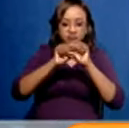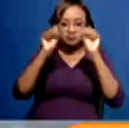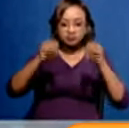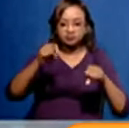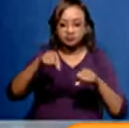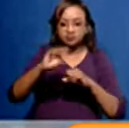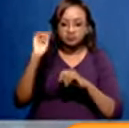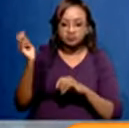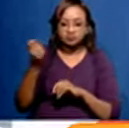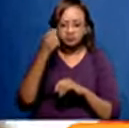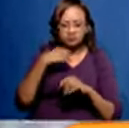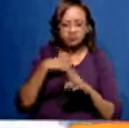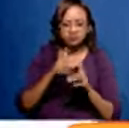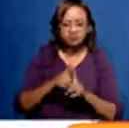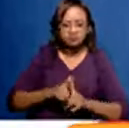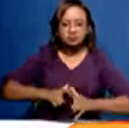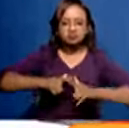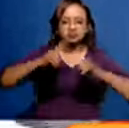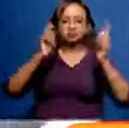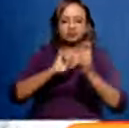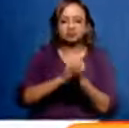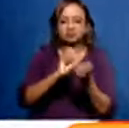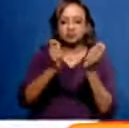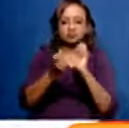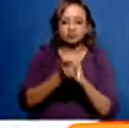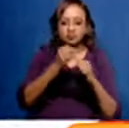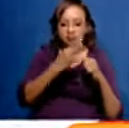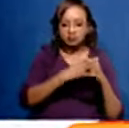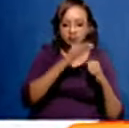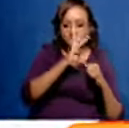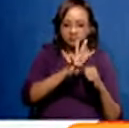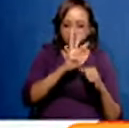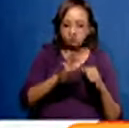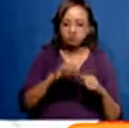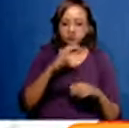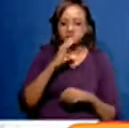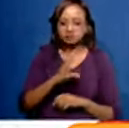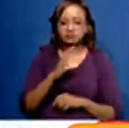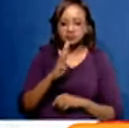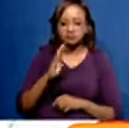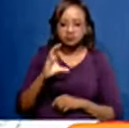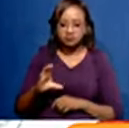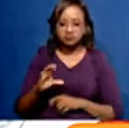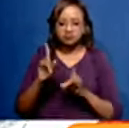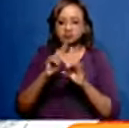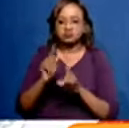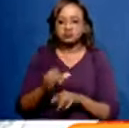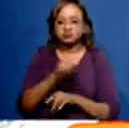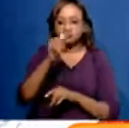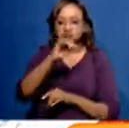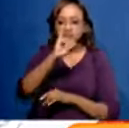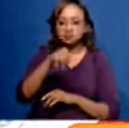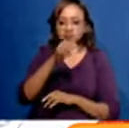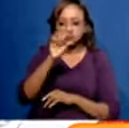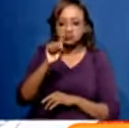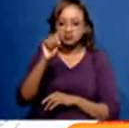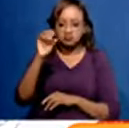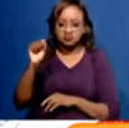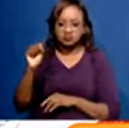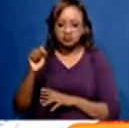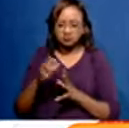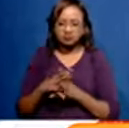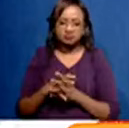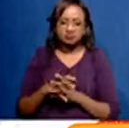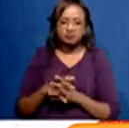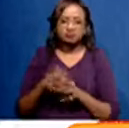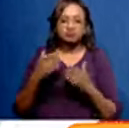major transformation. We went from 844 to CBC. Mm-hmm. We've got something called junior secondary. I mean, there's